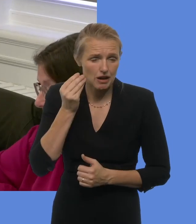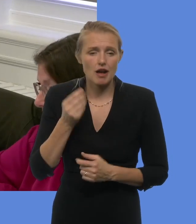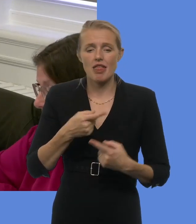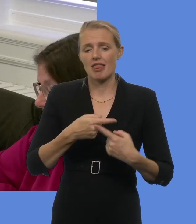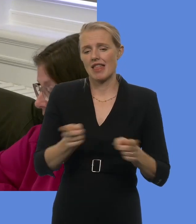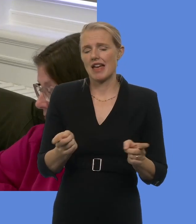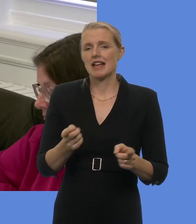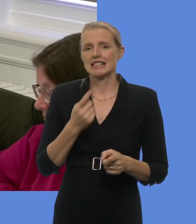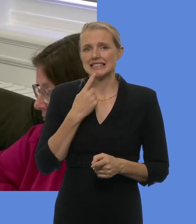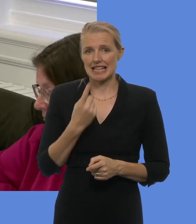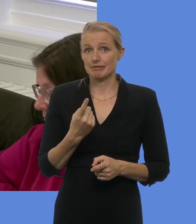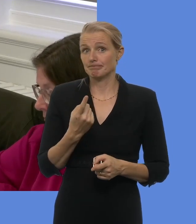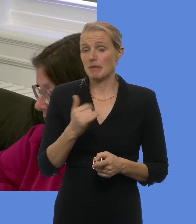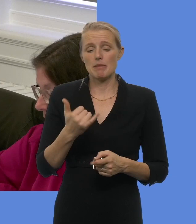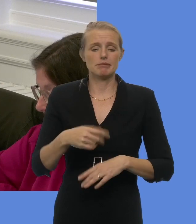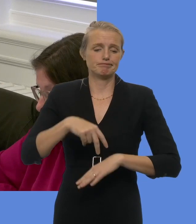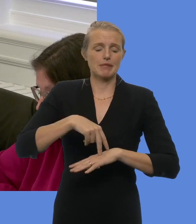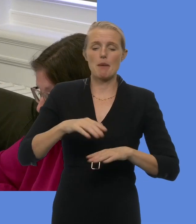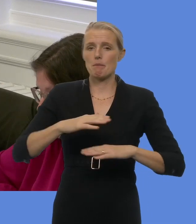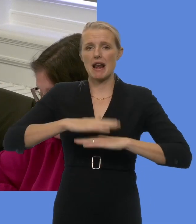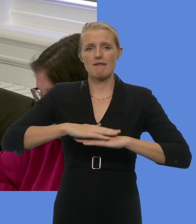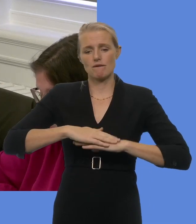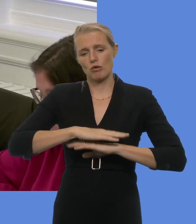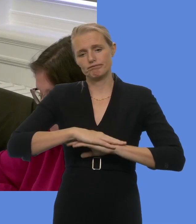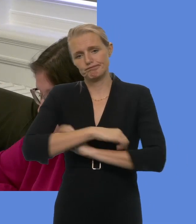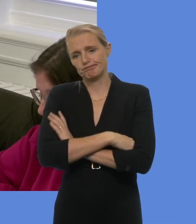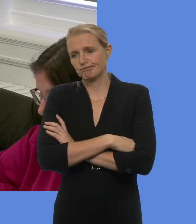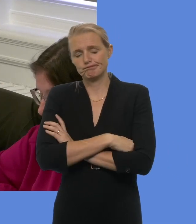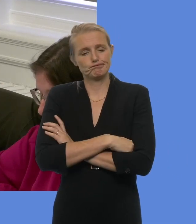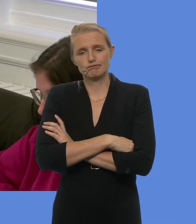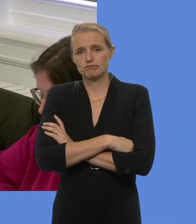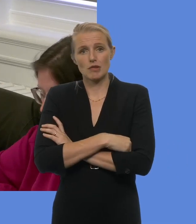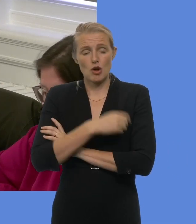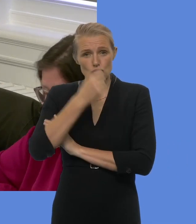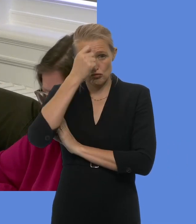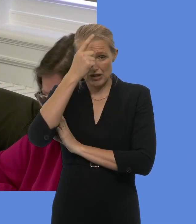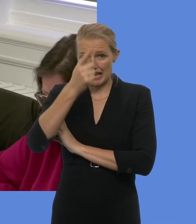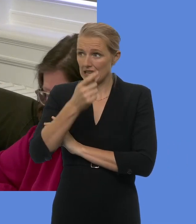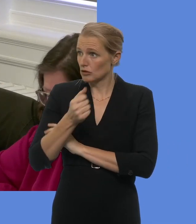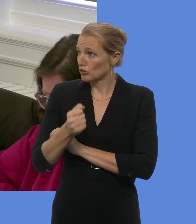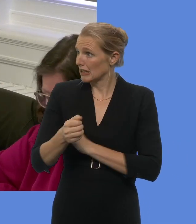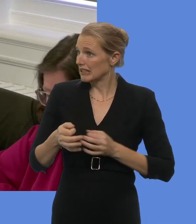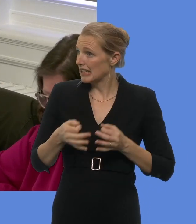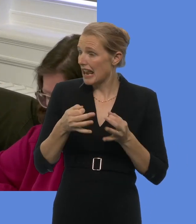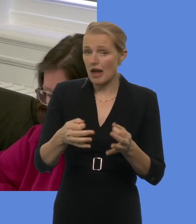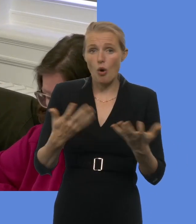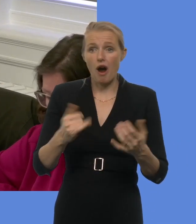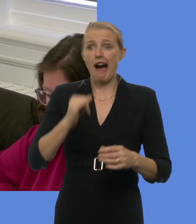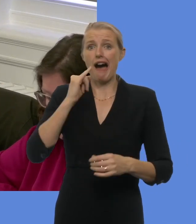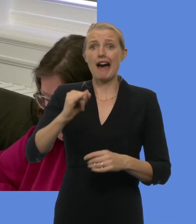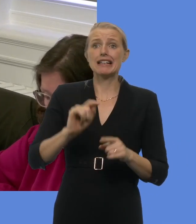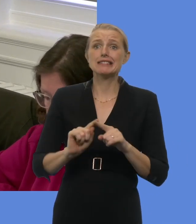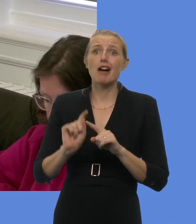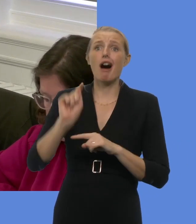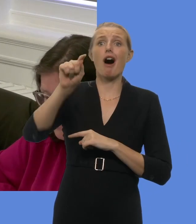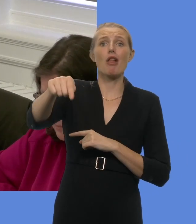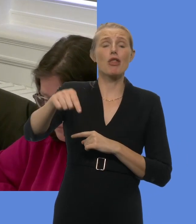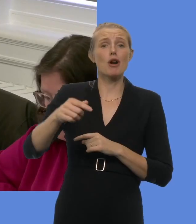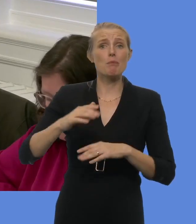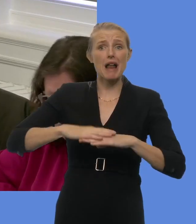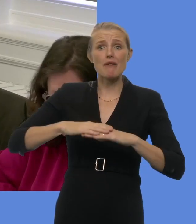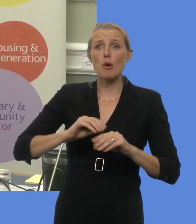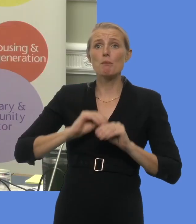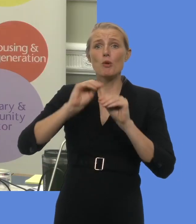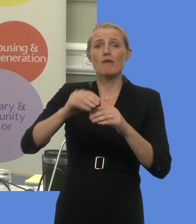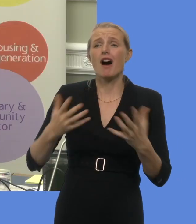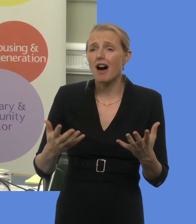an example of standing on a platform and not knowing that their train was delayed or had moved platforms. So absolutely. Yeah. So he's happy